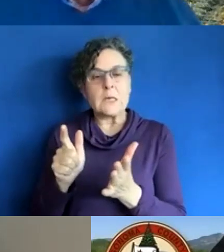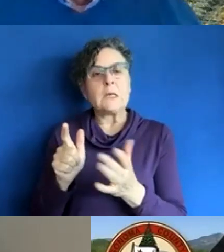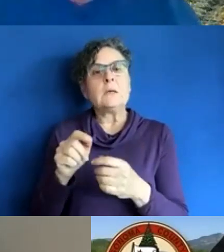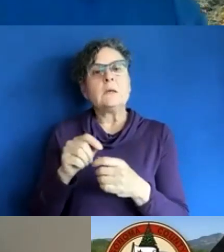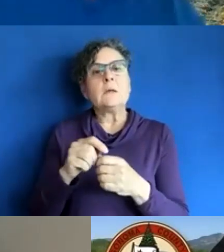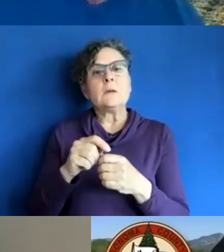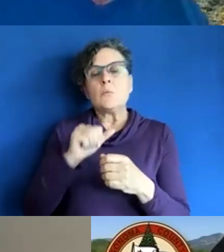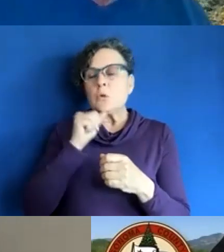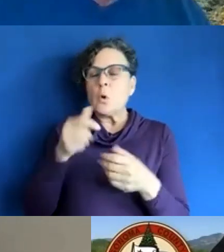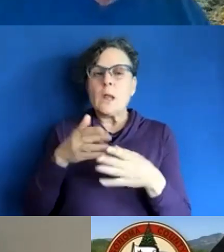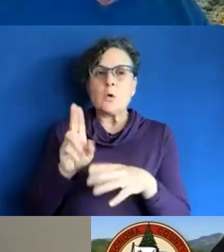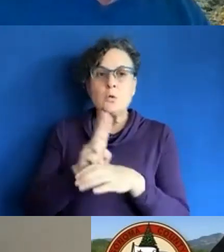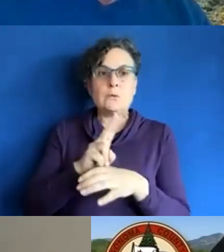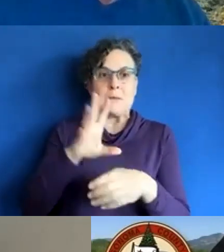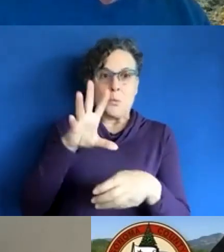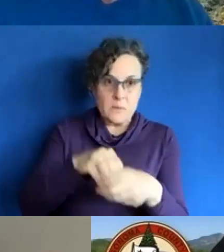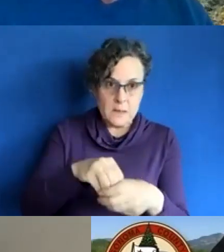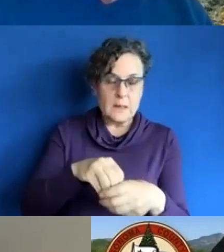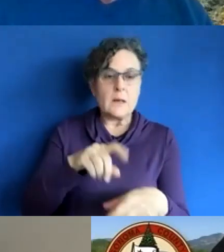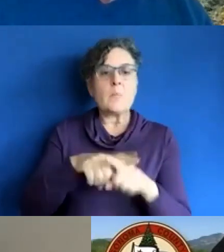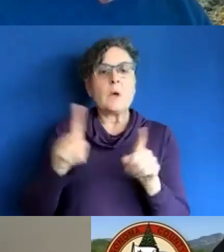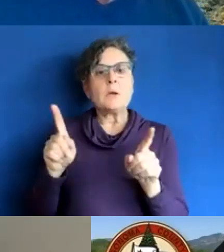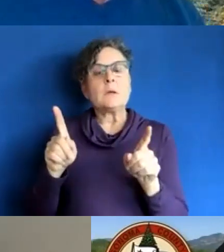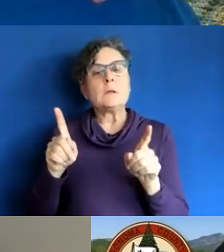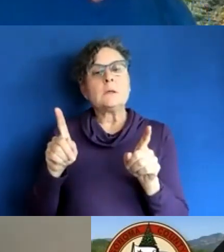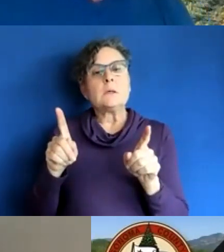harm reduction manner, that